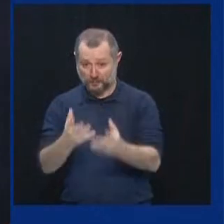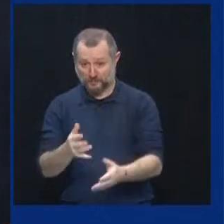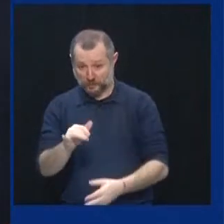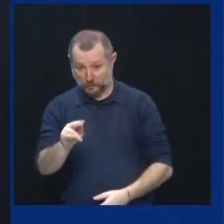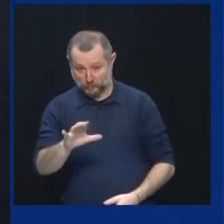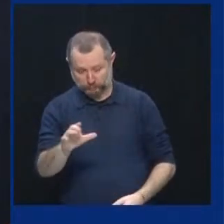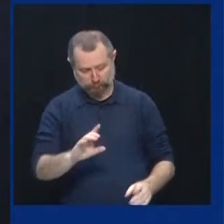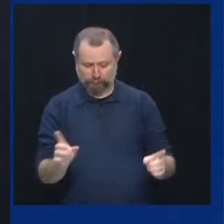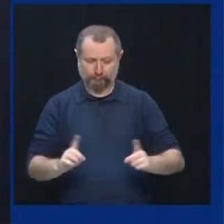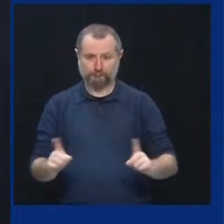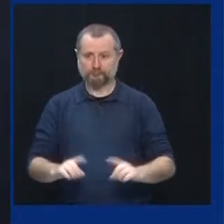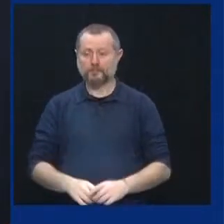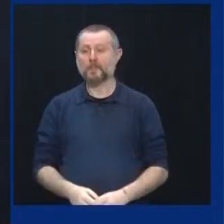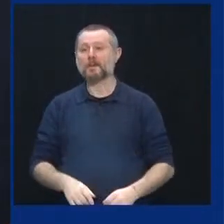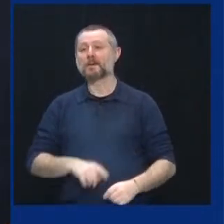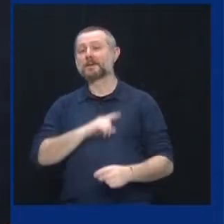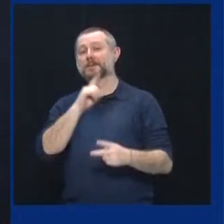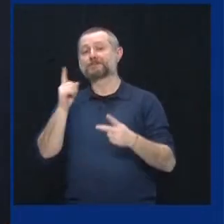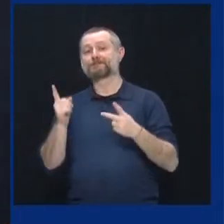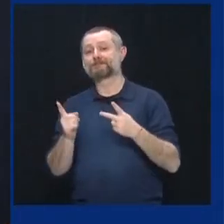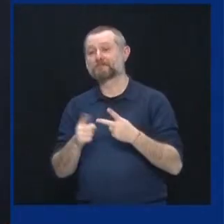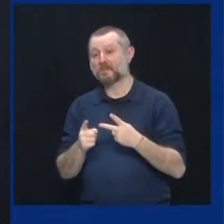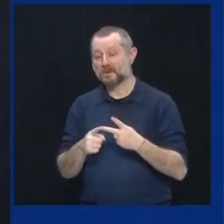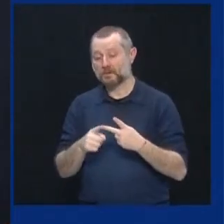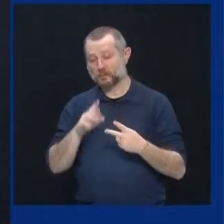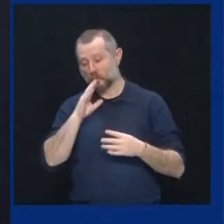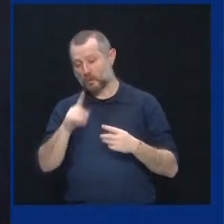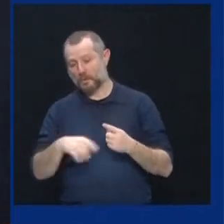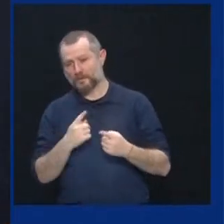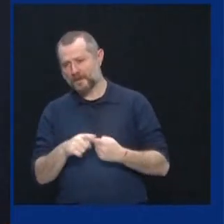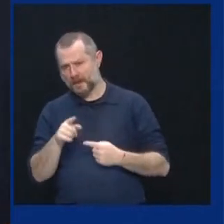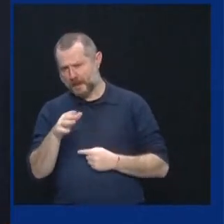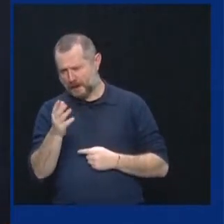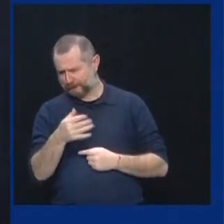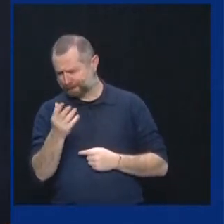state. In terms of